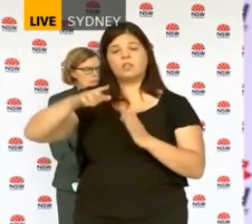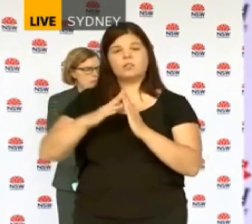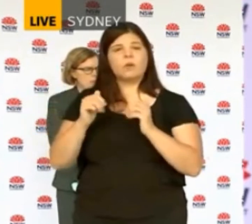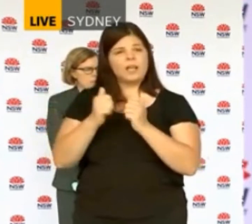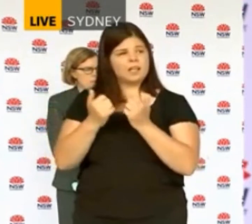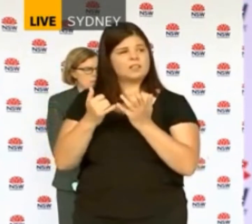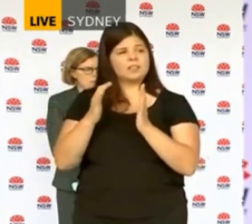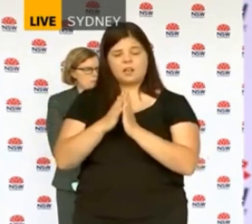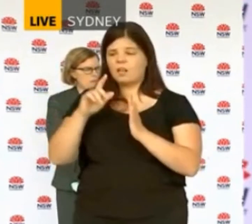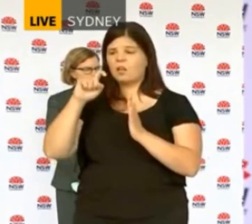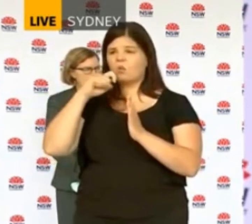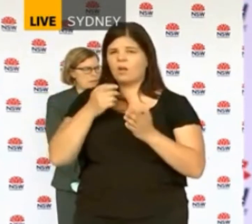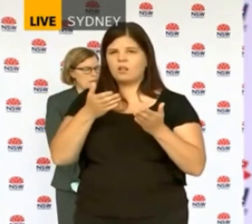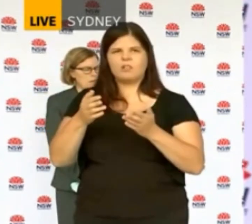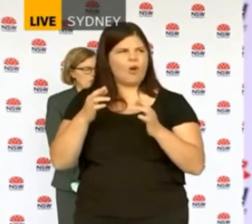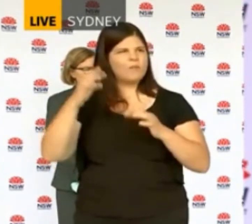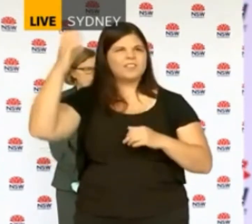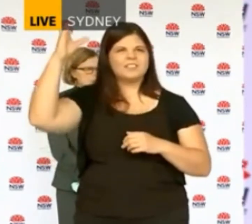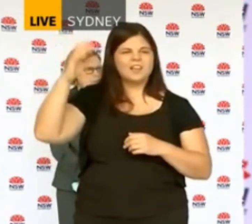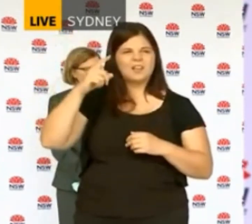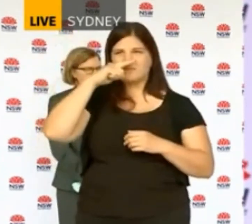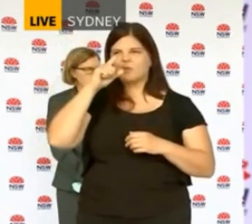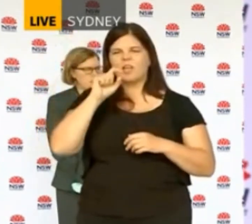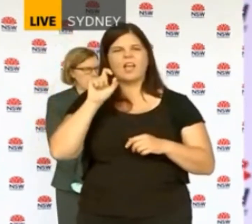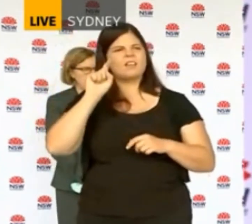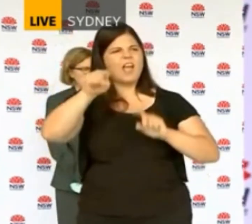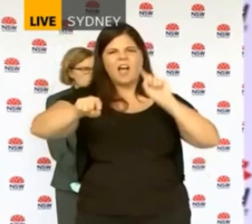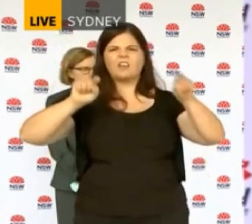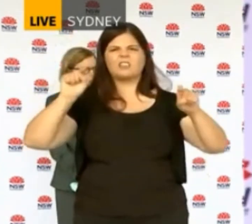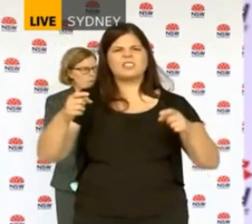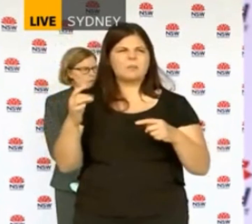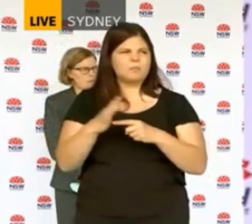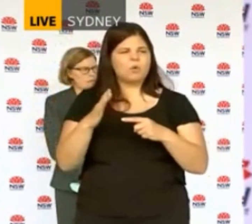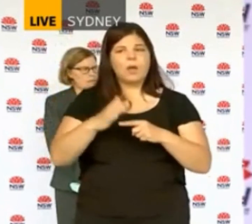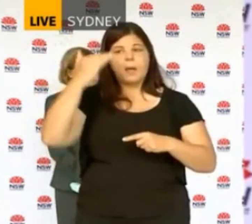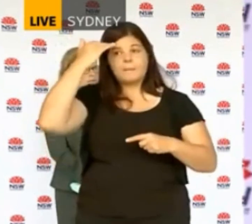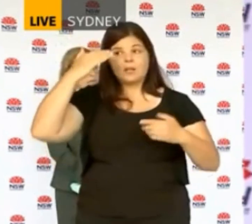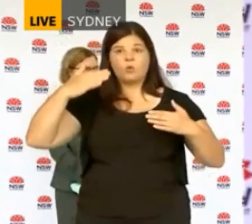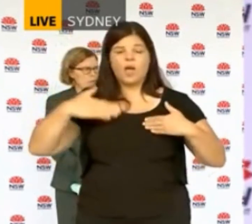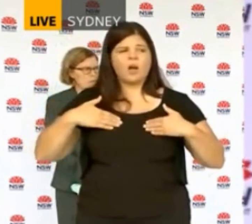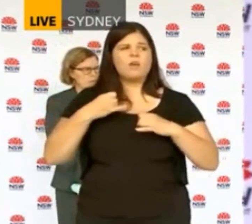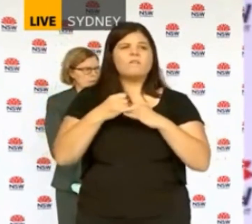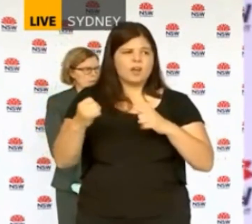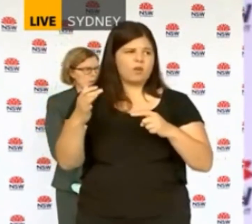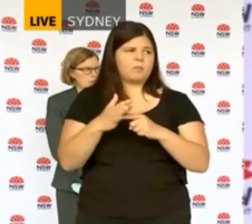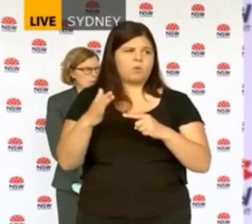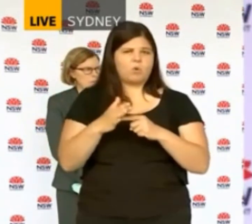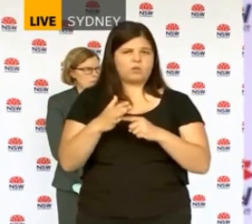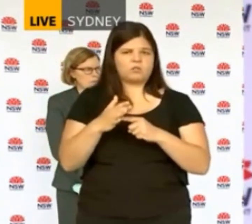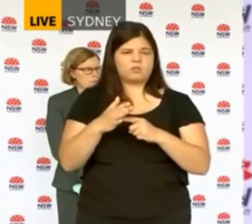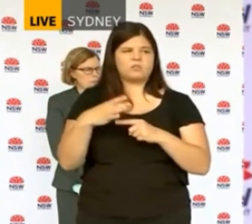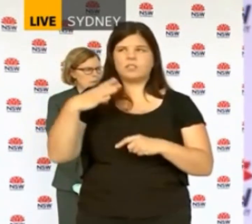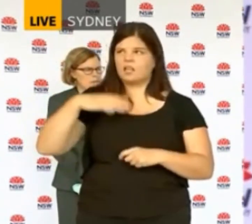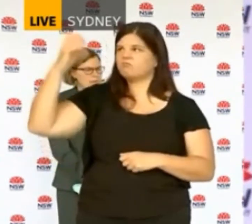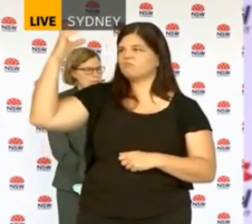and hopefully this glorious weather and people will be out and about, because I believe that's important for the mental health and well-being of that community. And